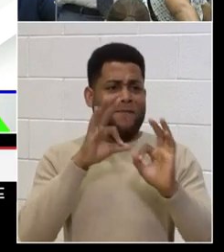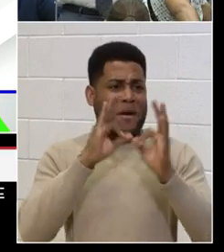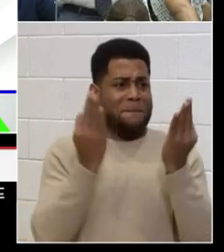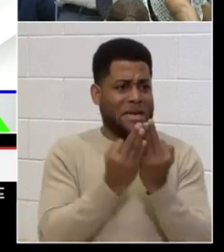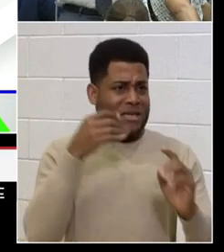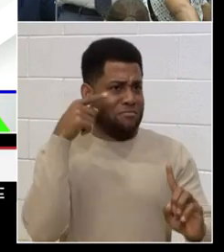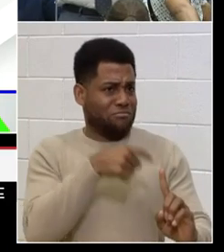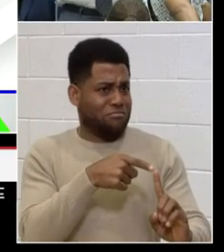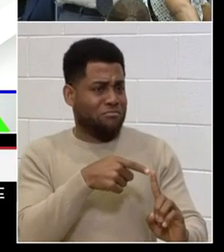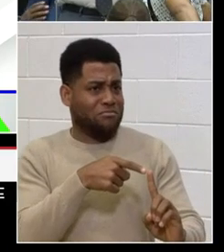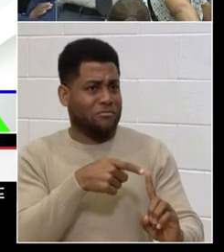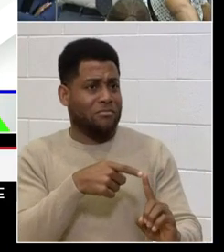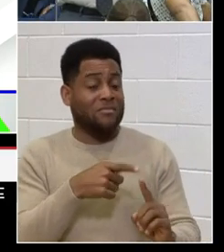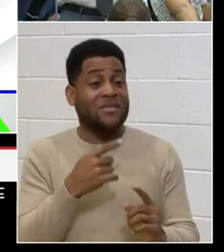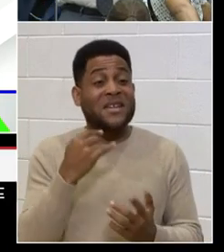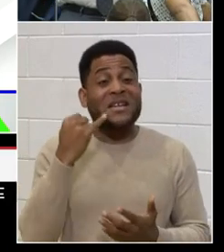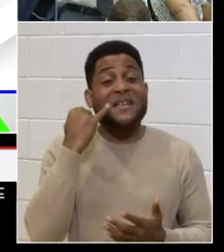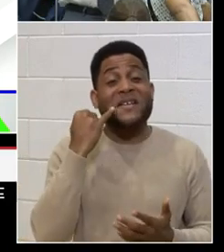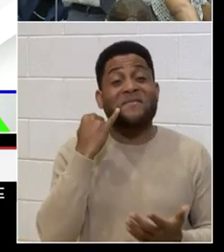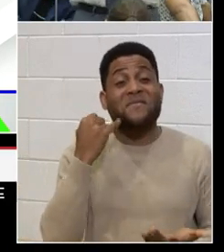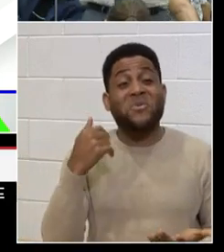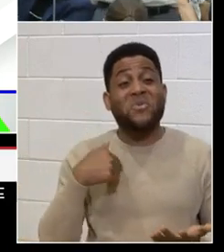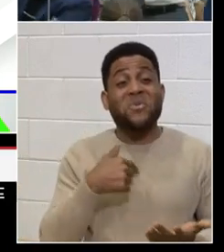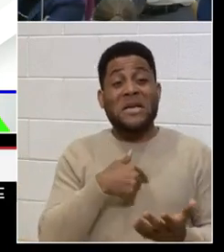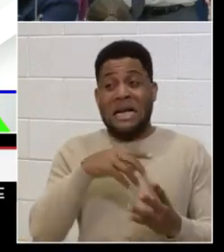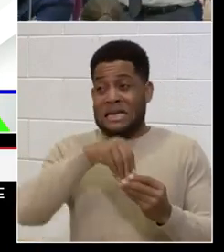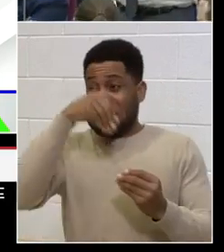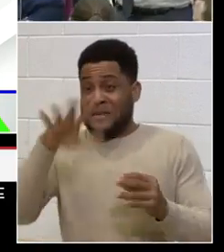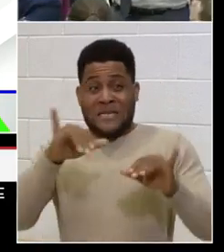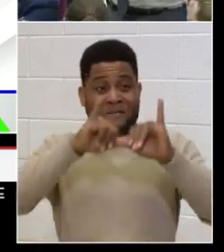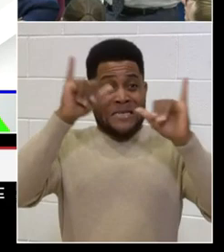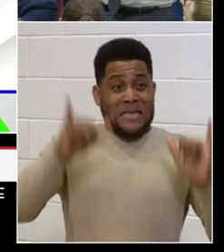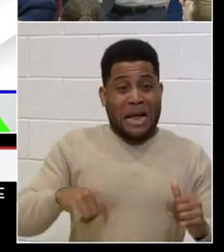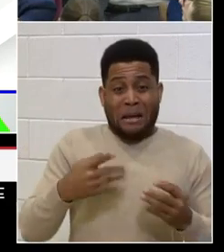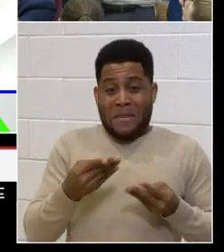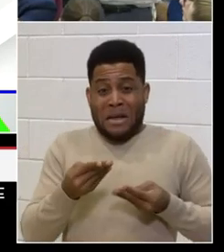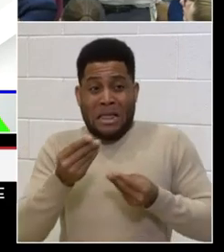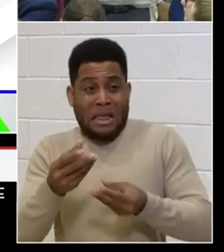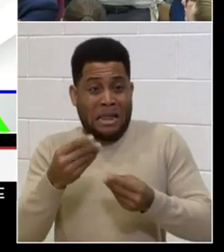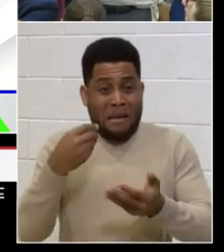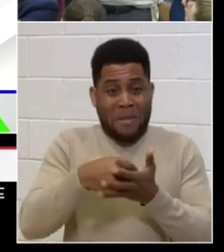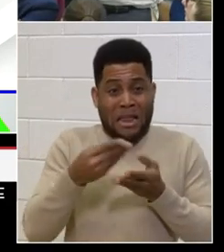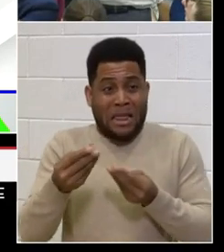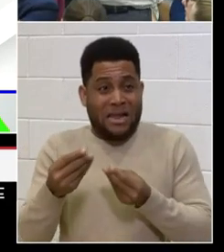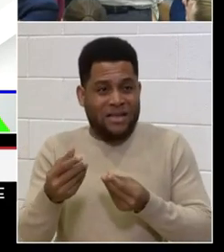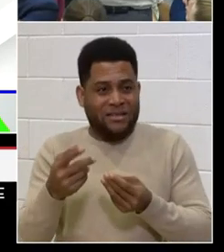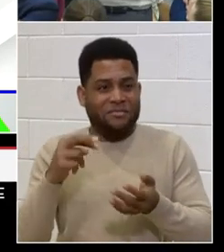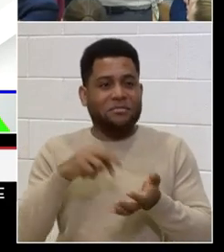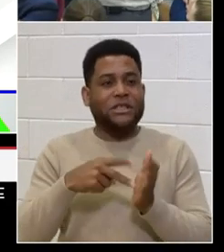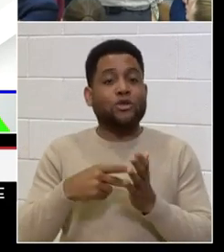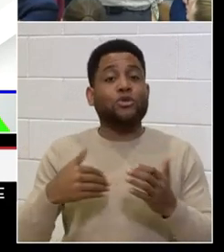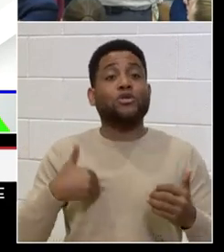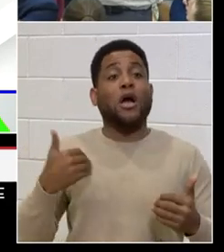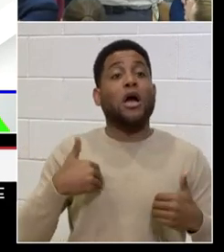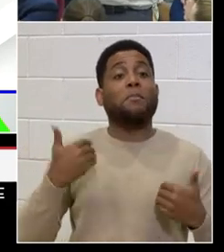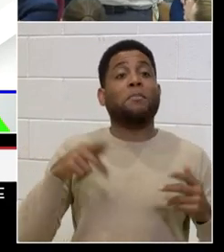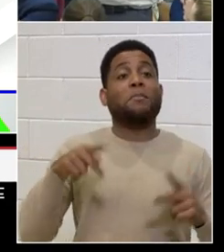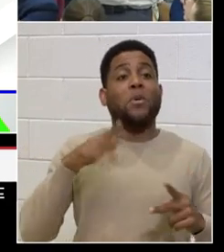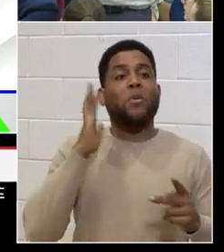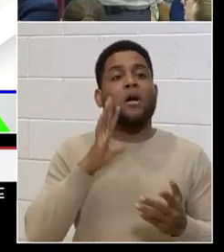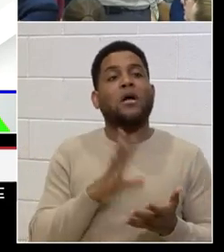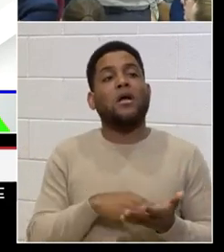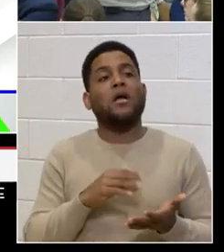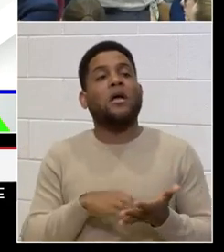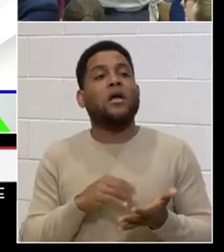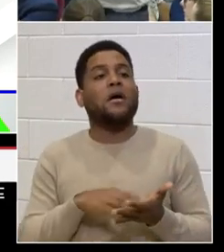expensive education and training system would be one in which we're putting young people and adults on a track for bad jobs